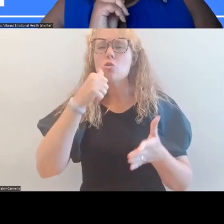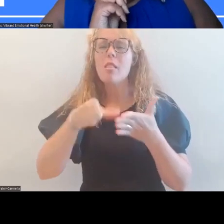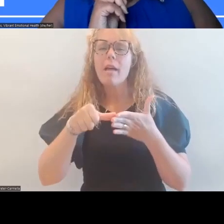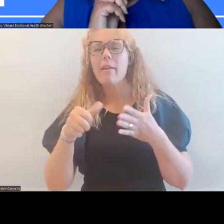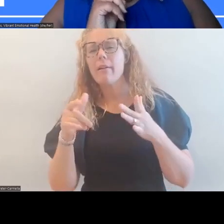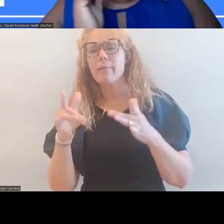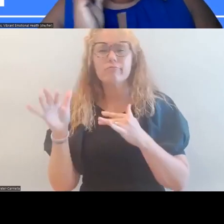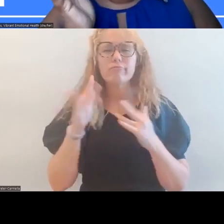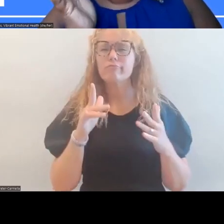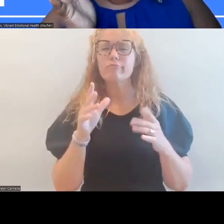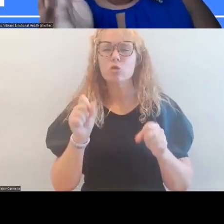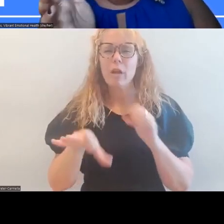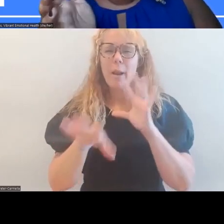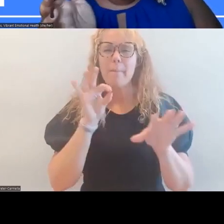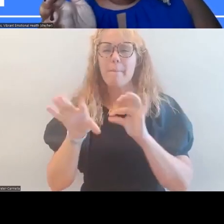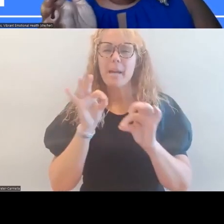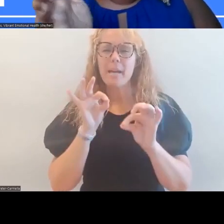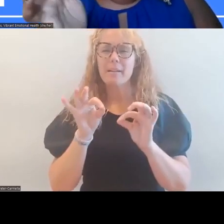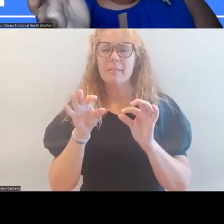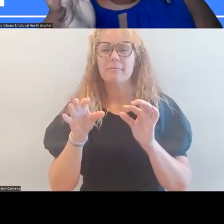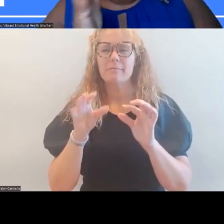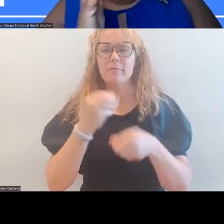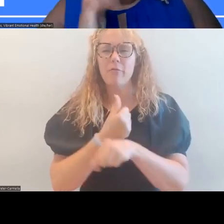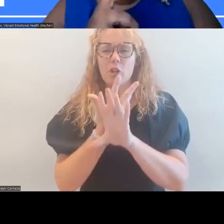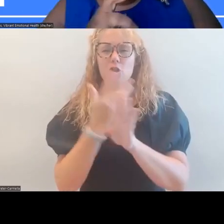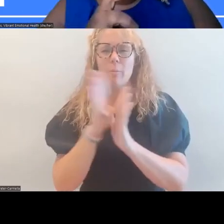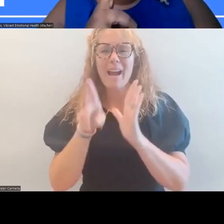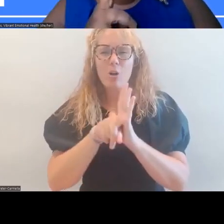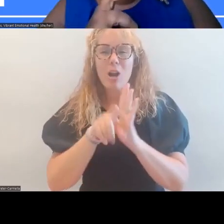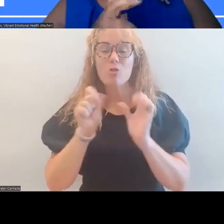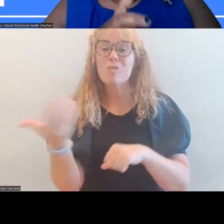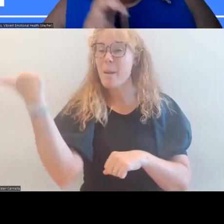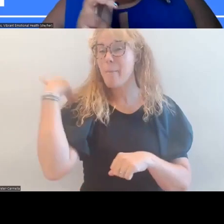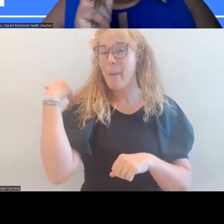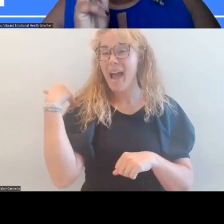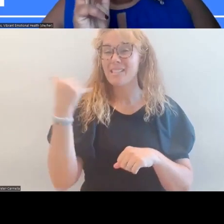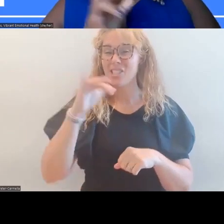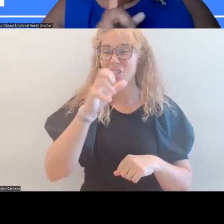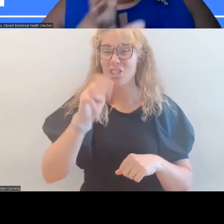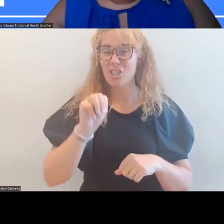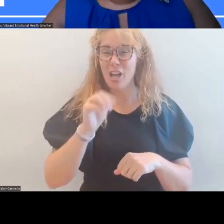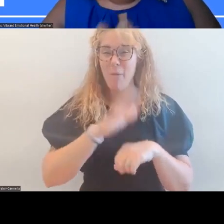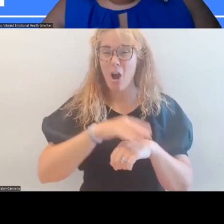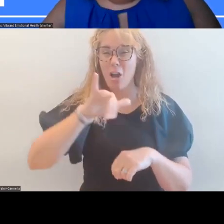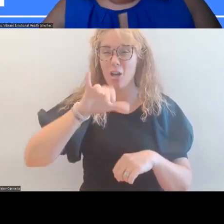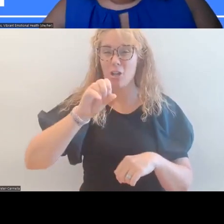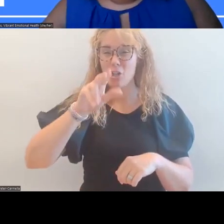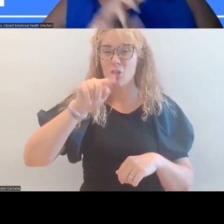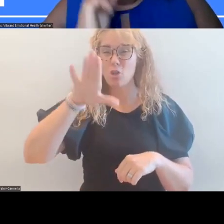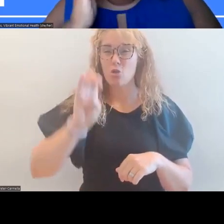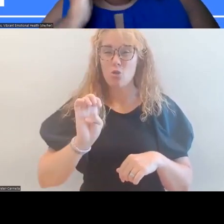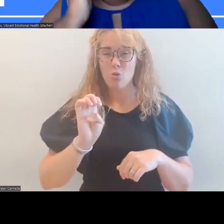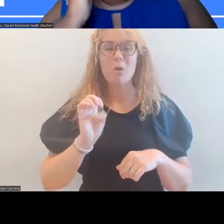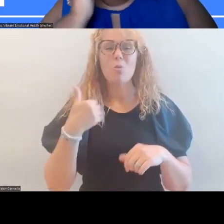backgrounds. You can see the previous jams, right? You can watch it in its entirety on YouTube. We have the various segments broken out